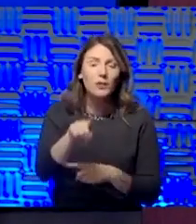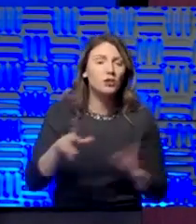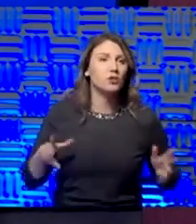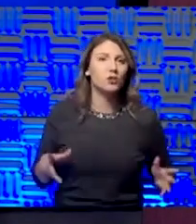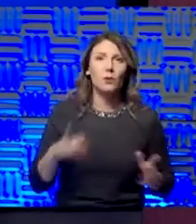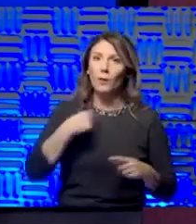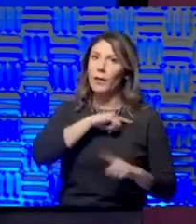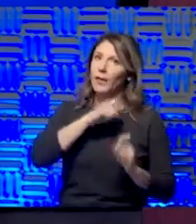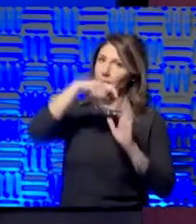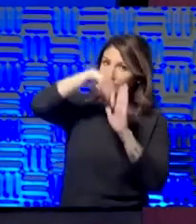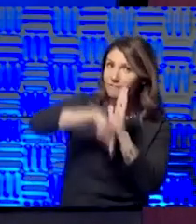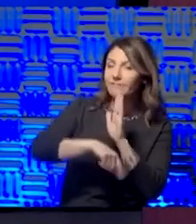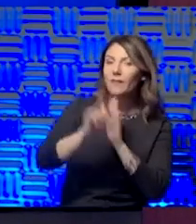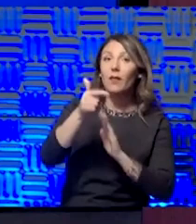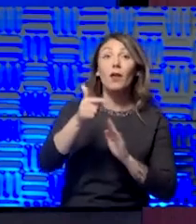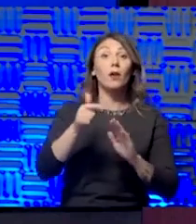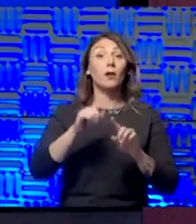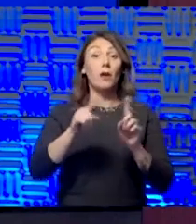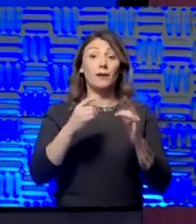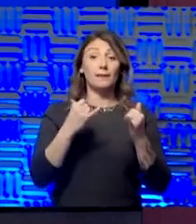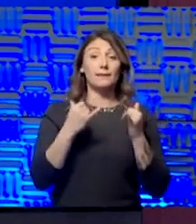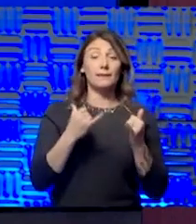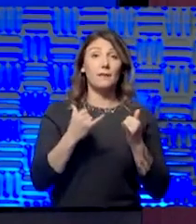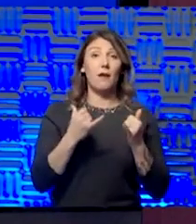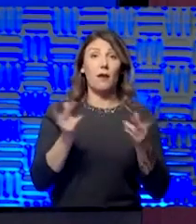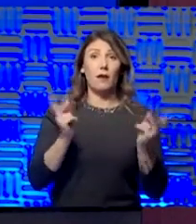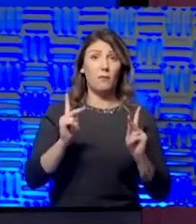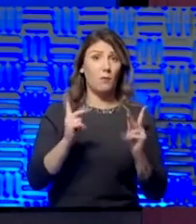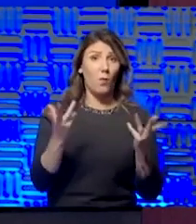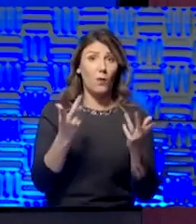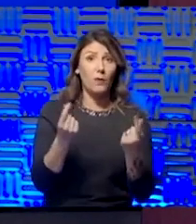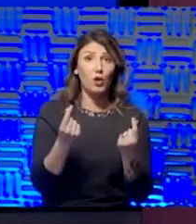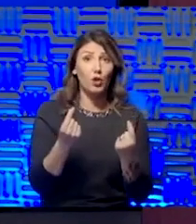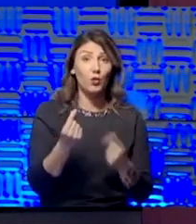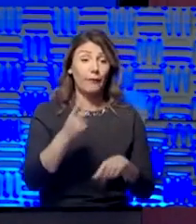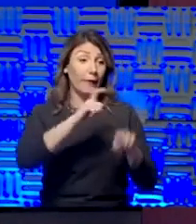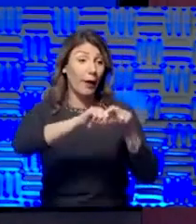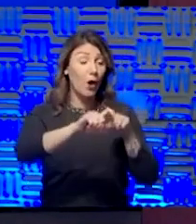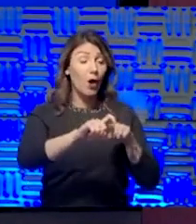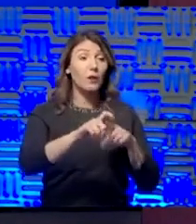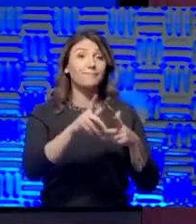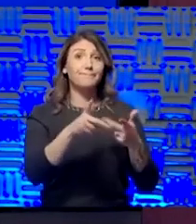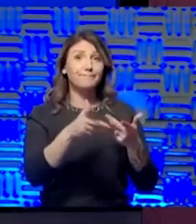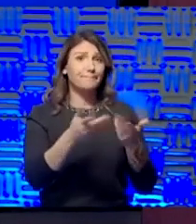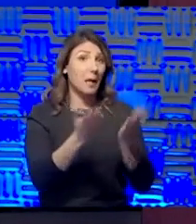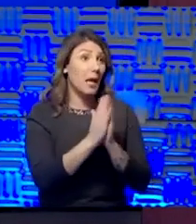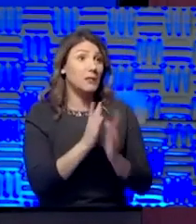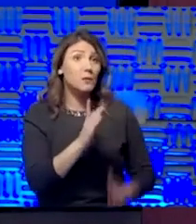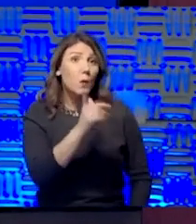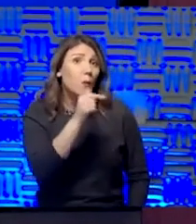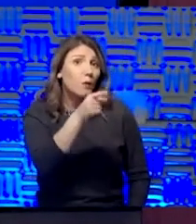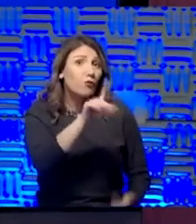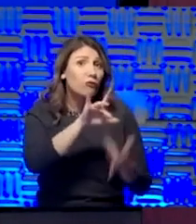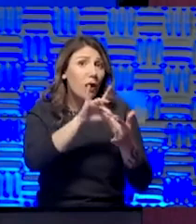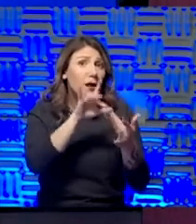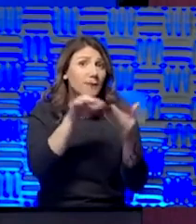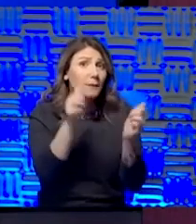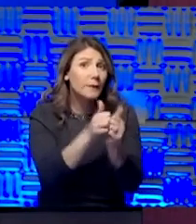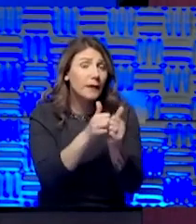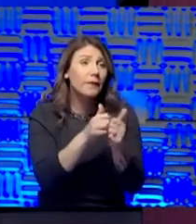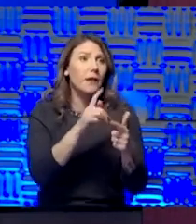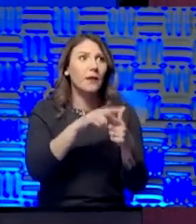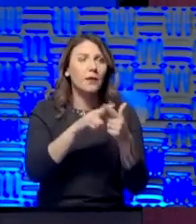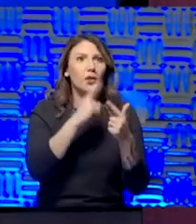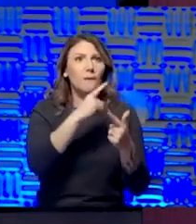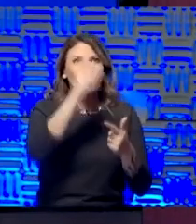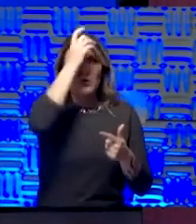that is a great question. Today, what folks do is they simply call you and they ask you, who have you been in contact with? And they try to get you to go through